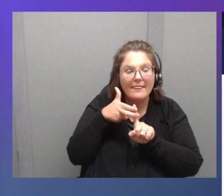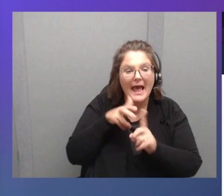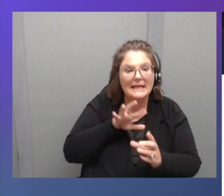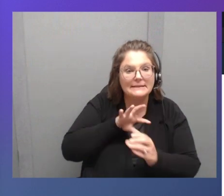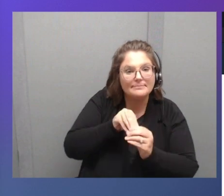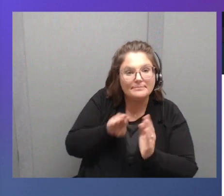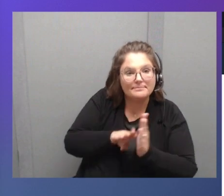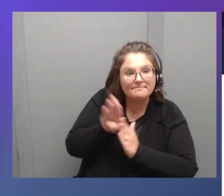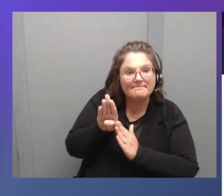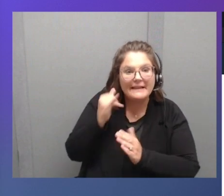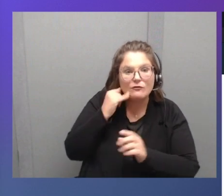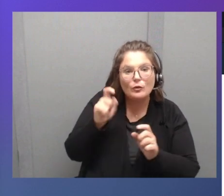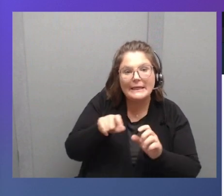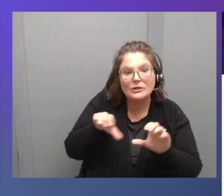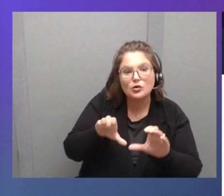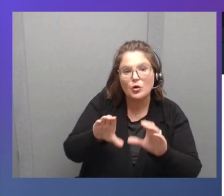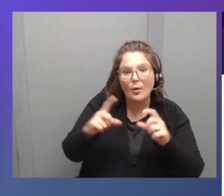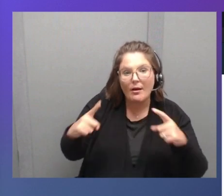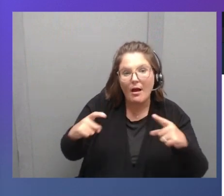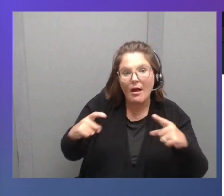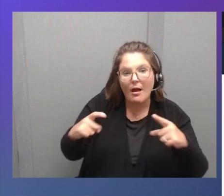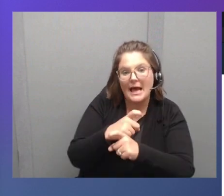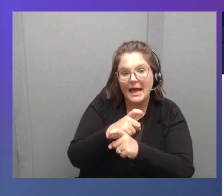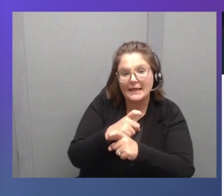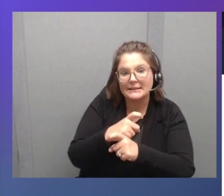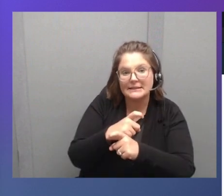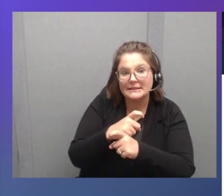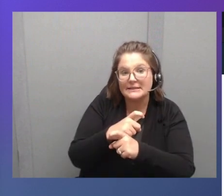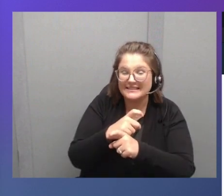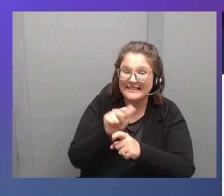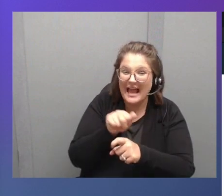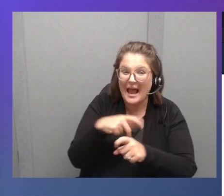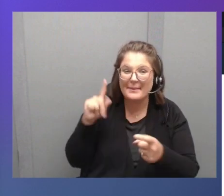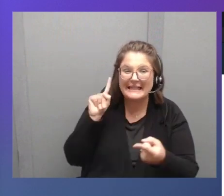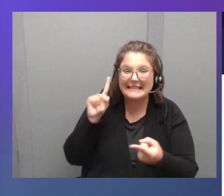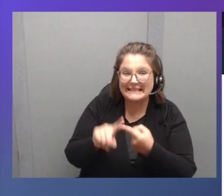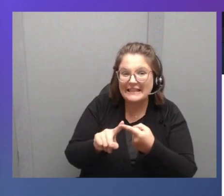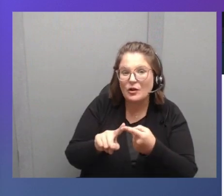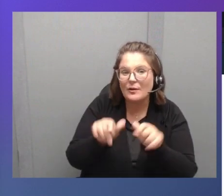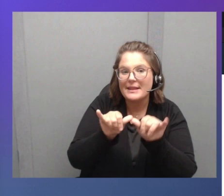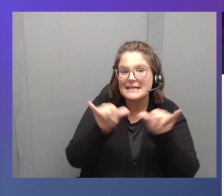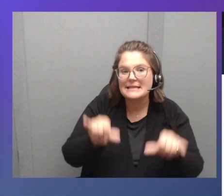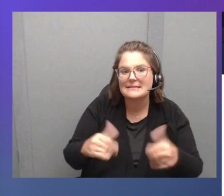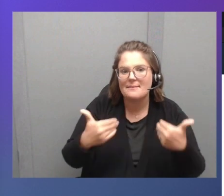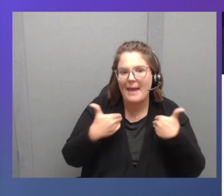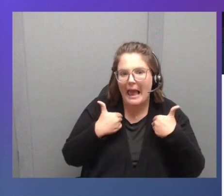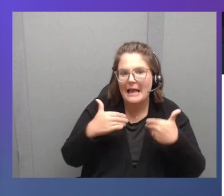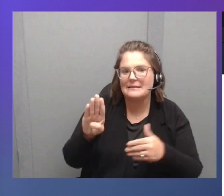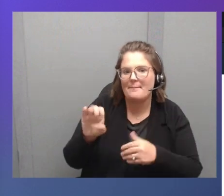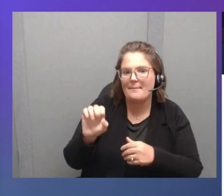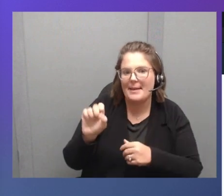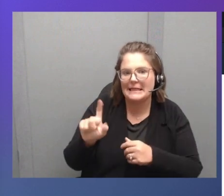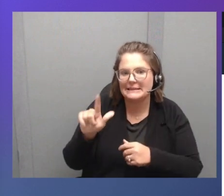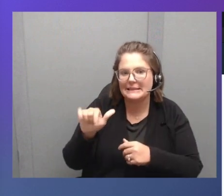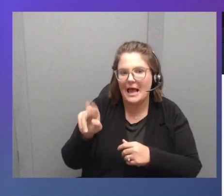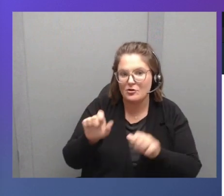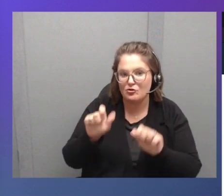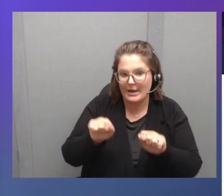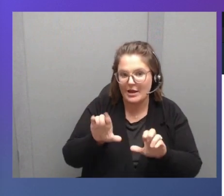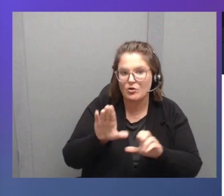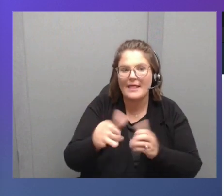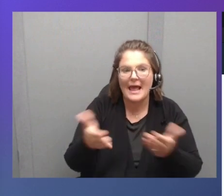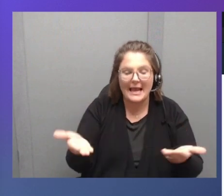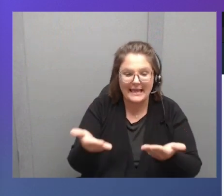complex application that should not be lit up until after the system has reached a certain baseline state, that can be enabled here. So you can have